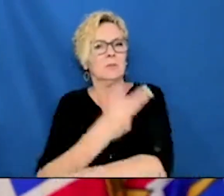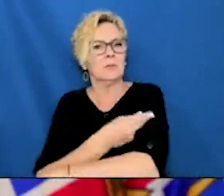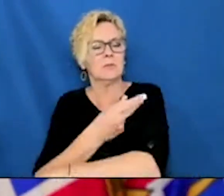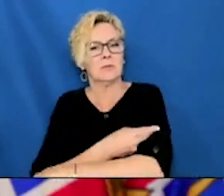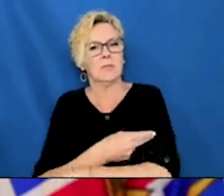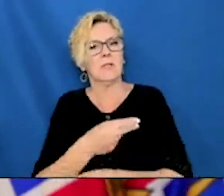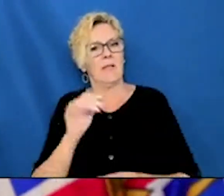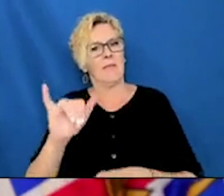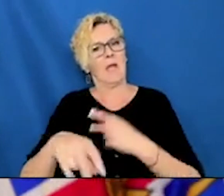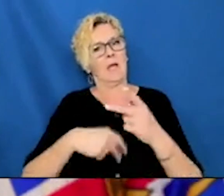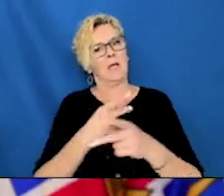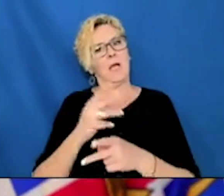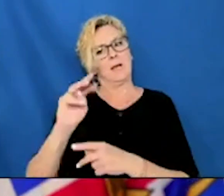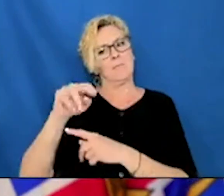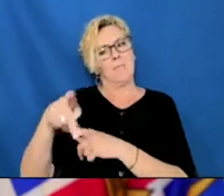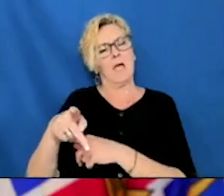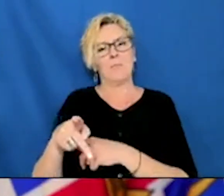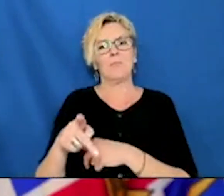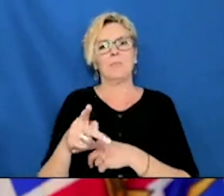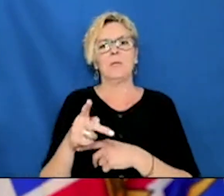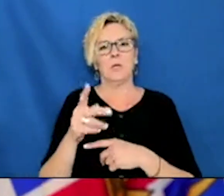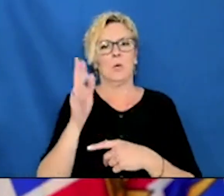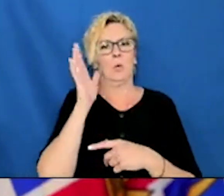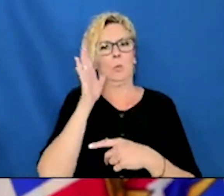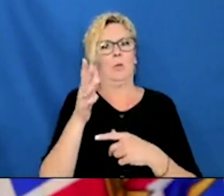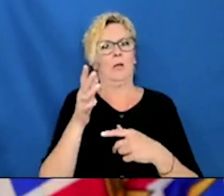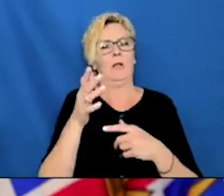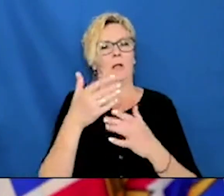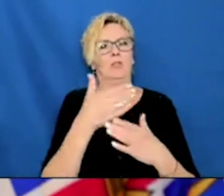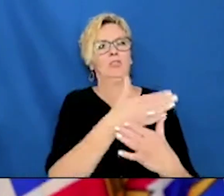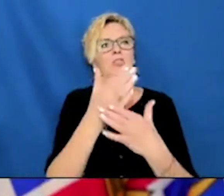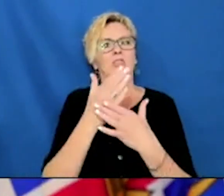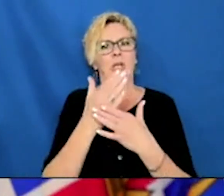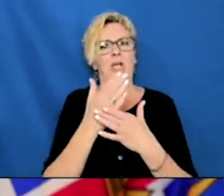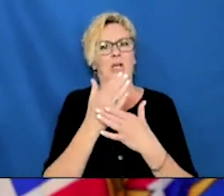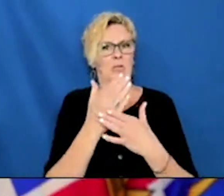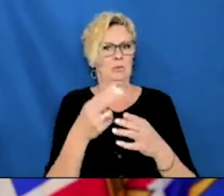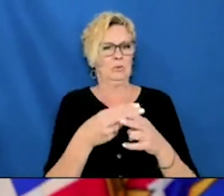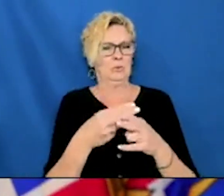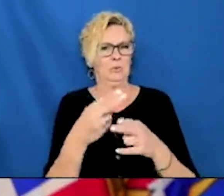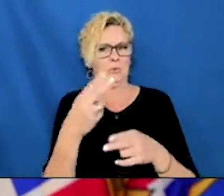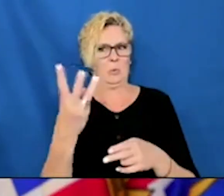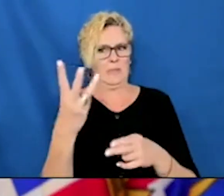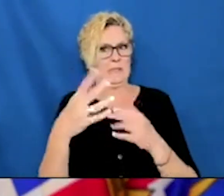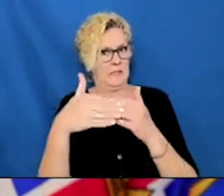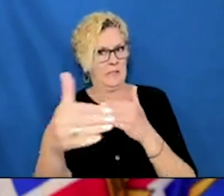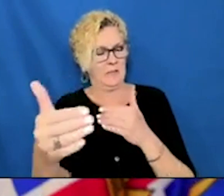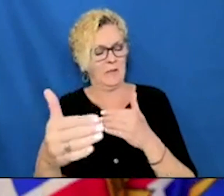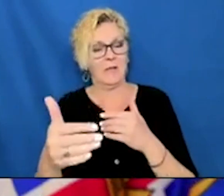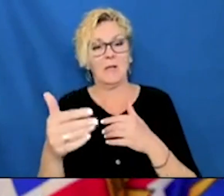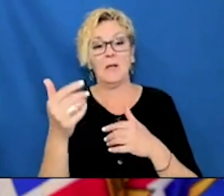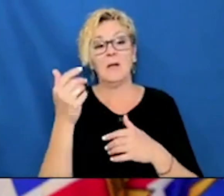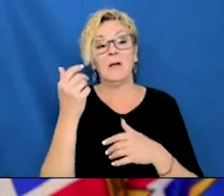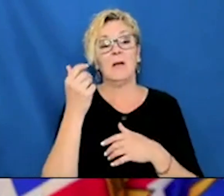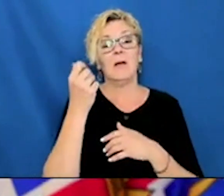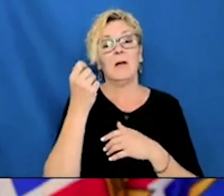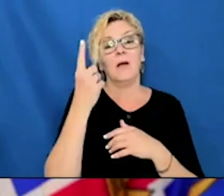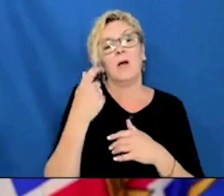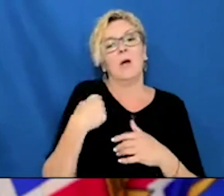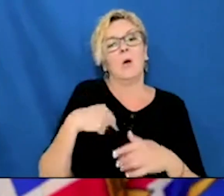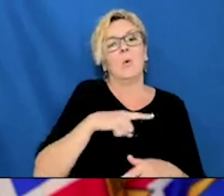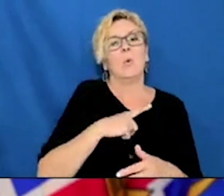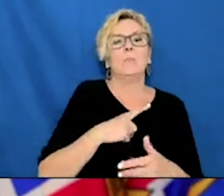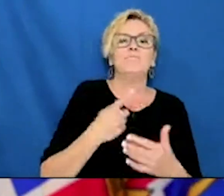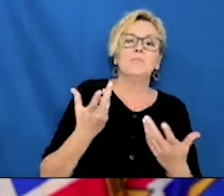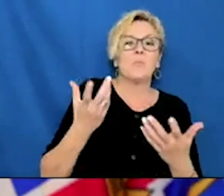of the surveillance data that we collect is to make the best decisions from public health that we can, and that means sharing